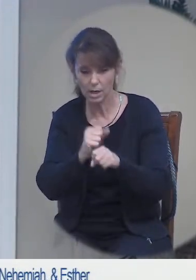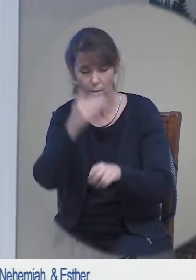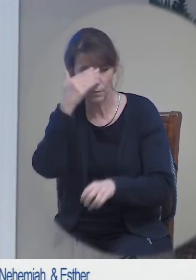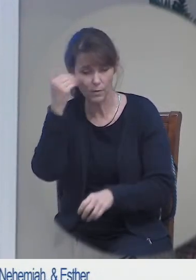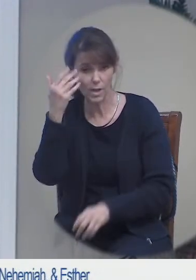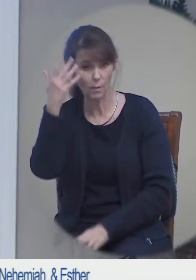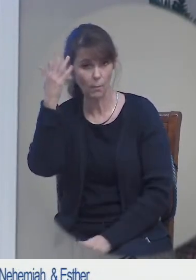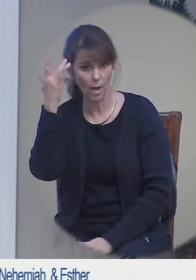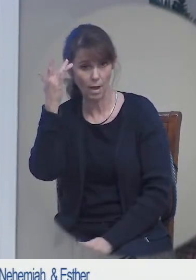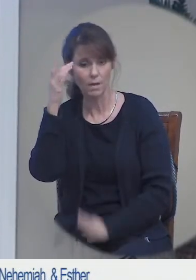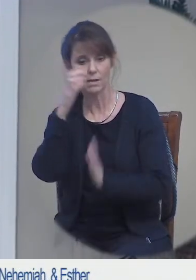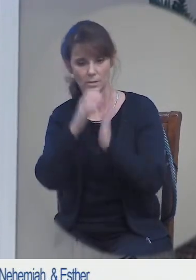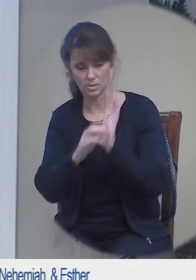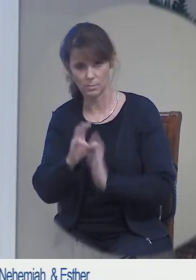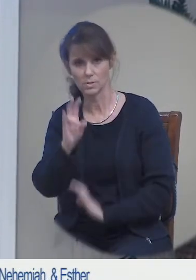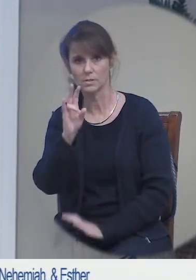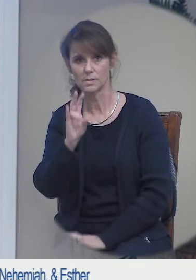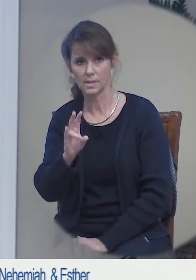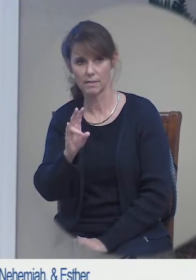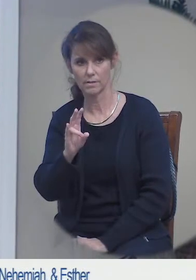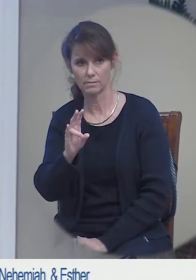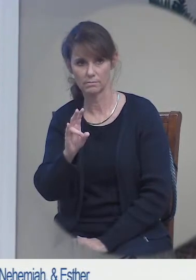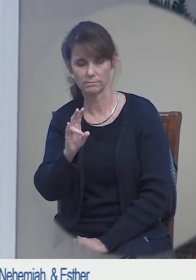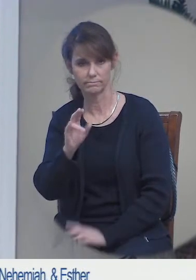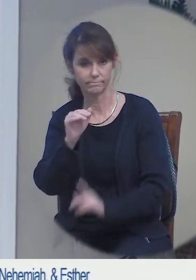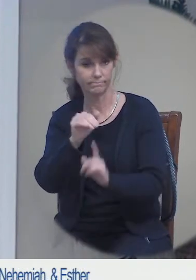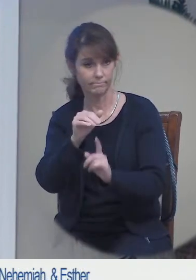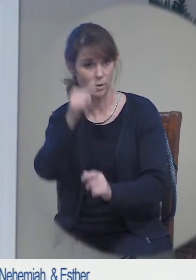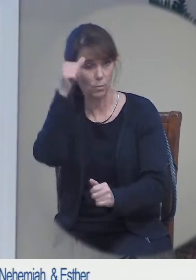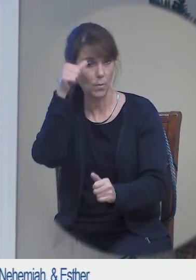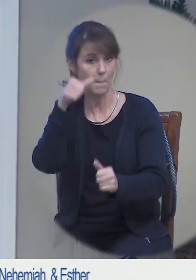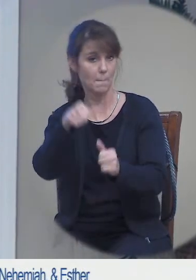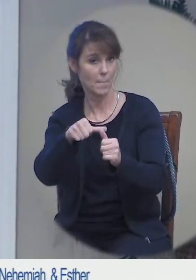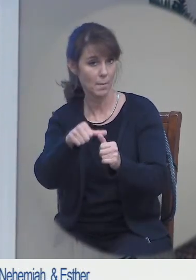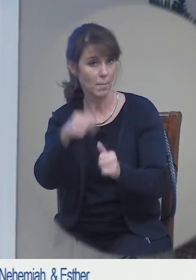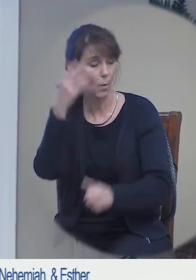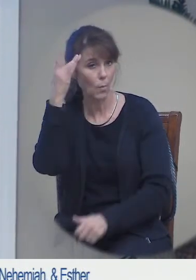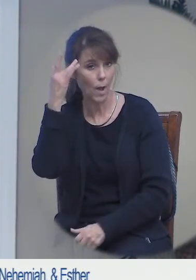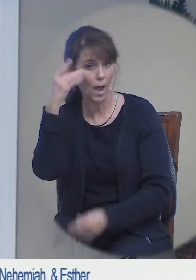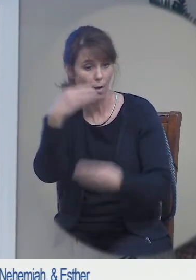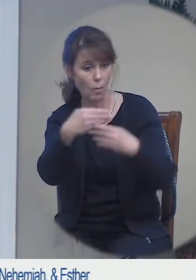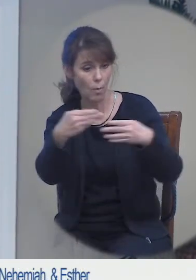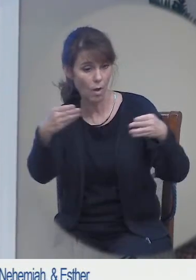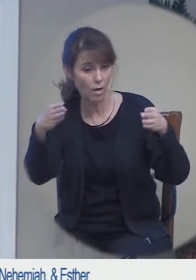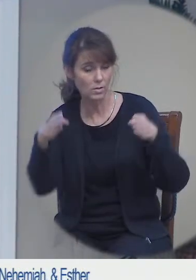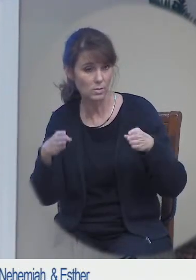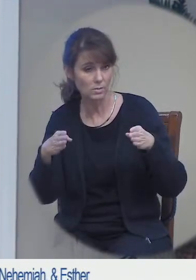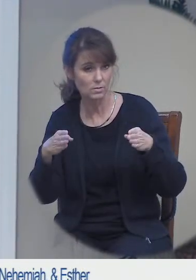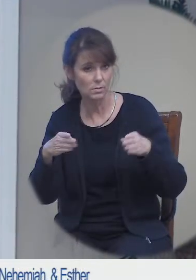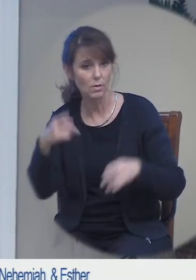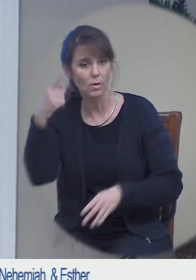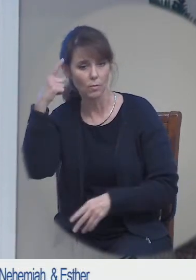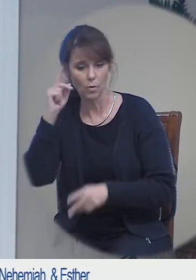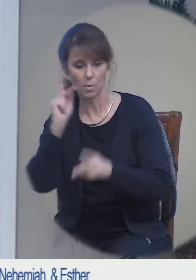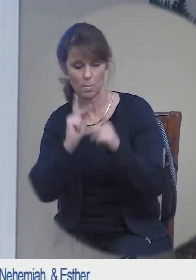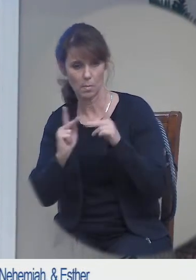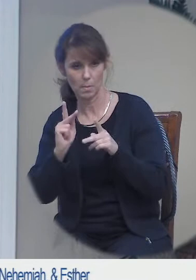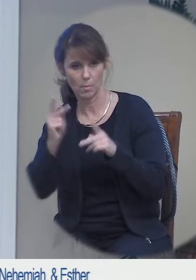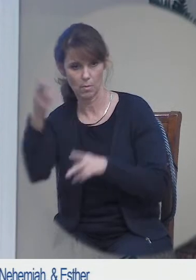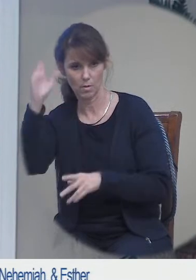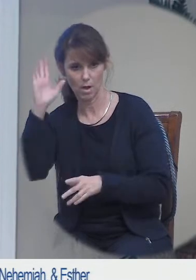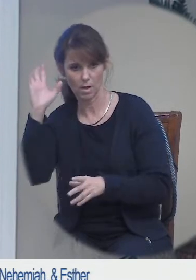7 reminds them, why did we build the walls? The people of God in God's name being lifted